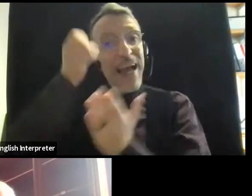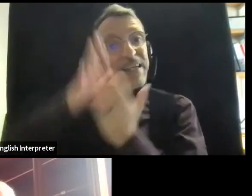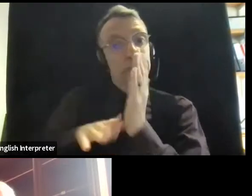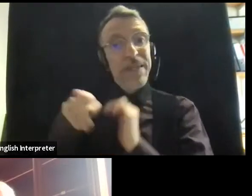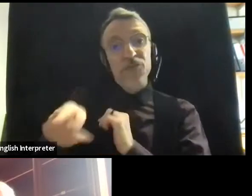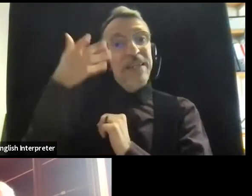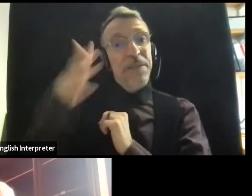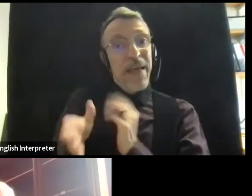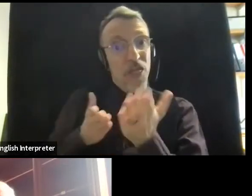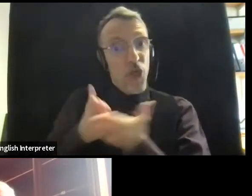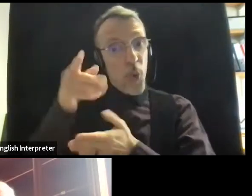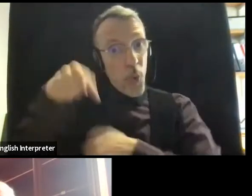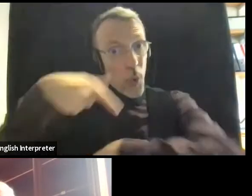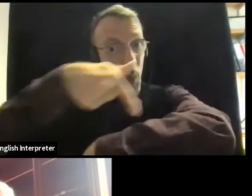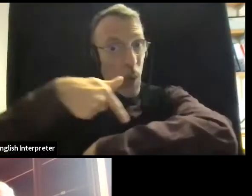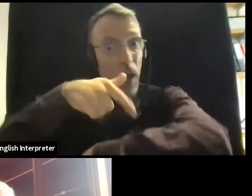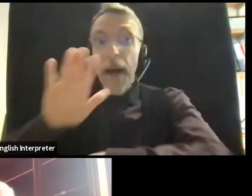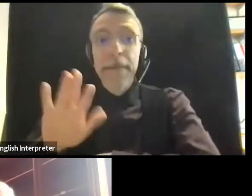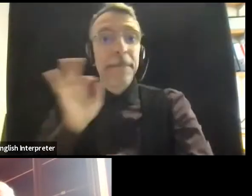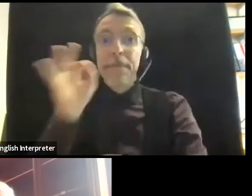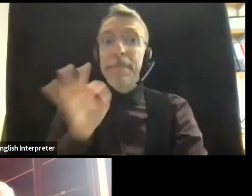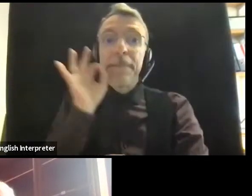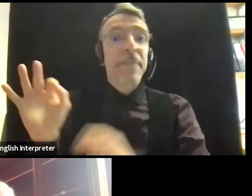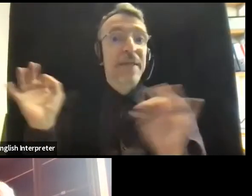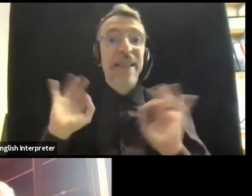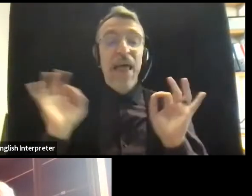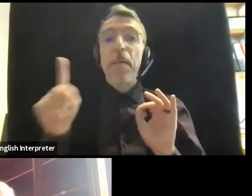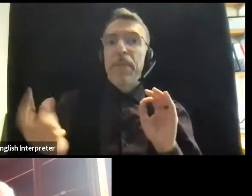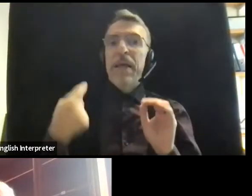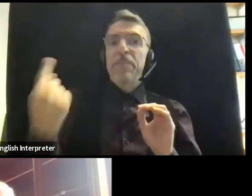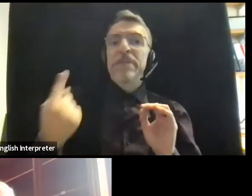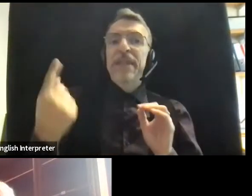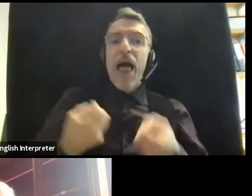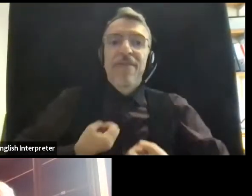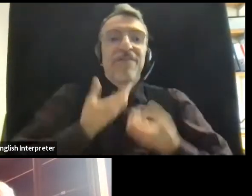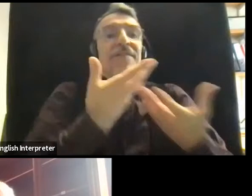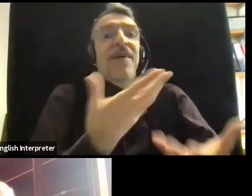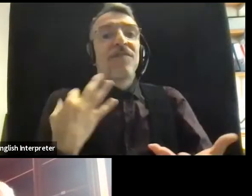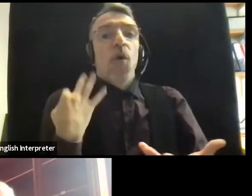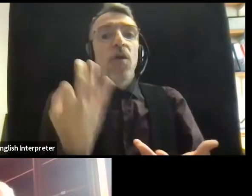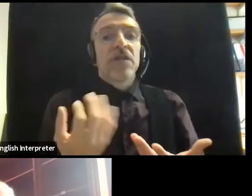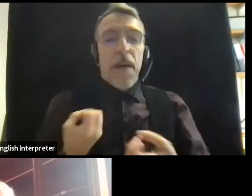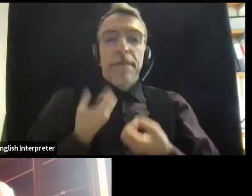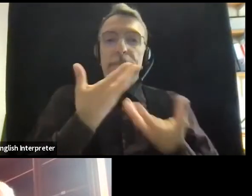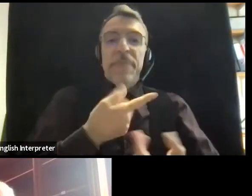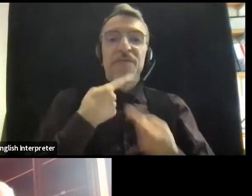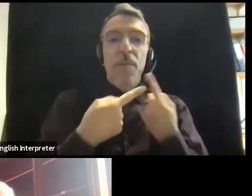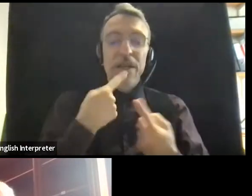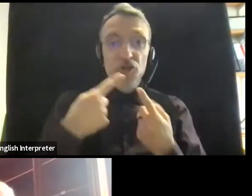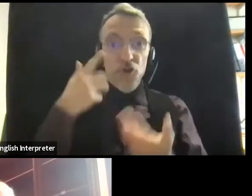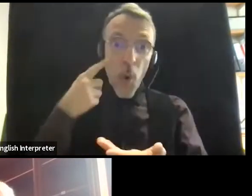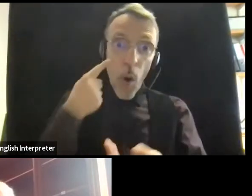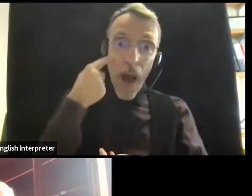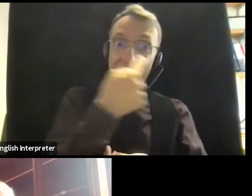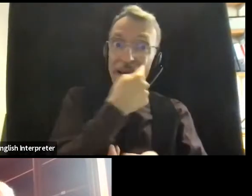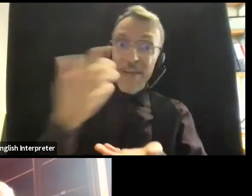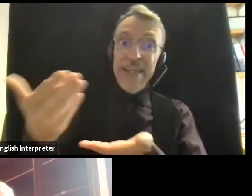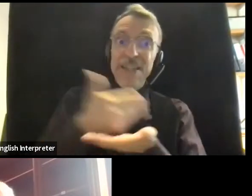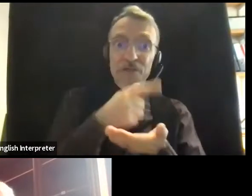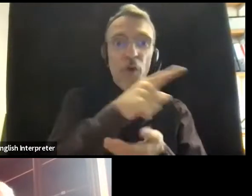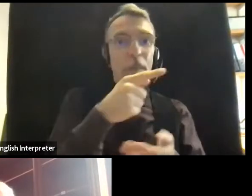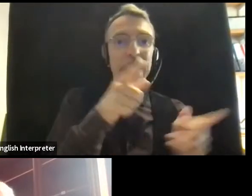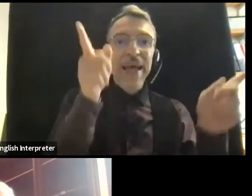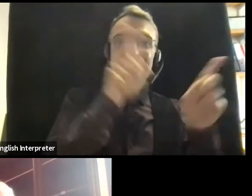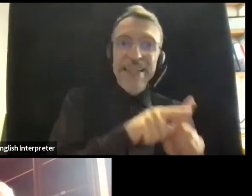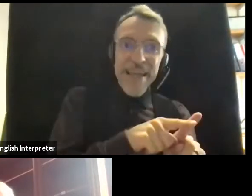experiences of people with disabilities. And now I think because of the evidence that has been gathered from India and Uzbekistan, it's